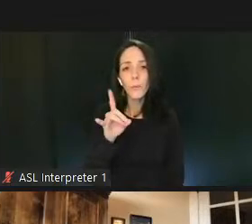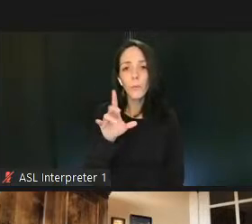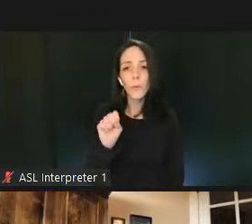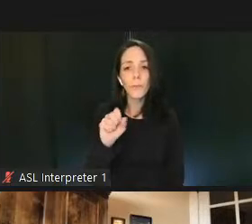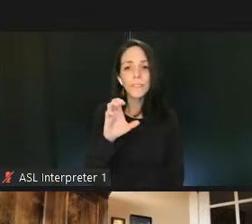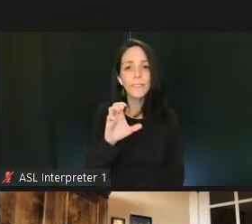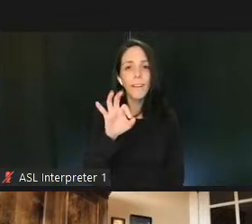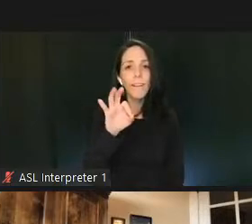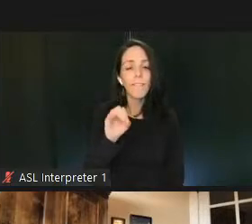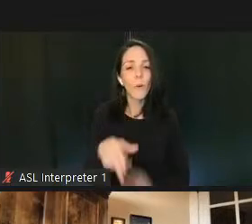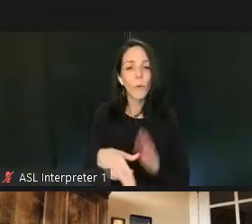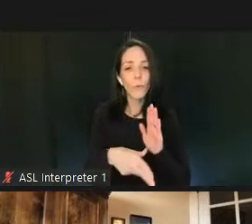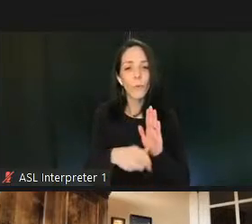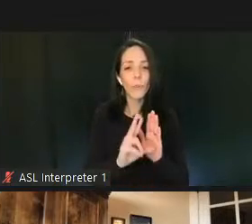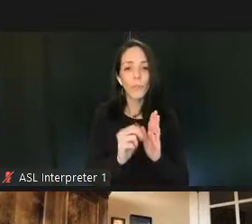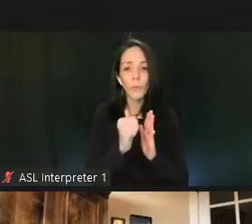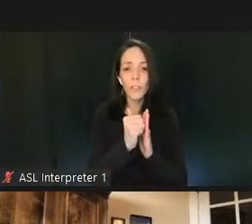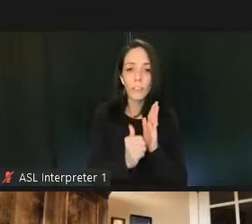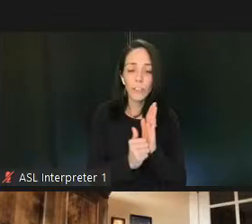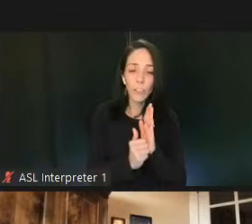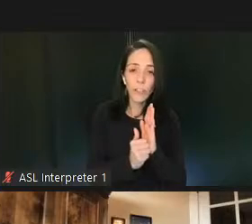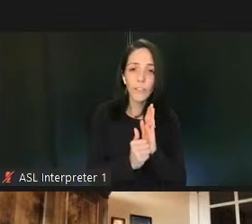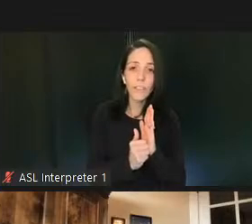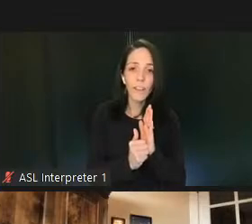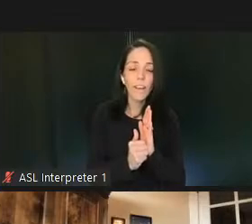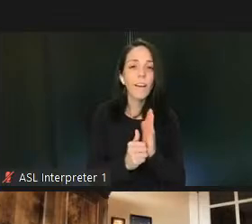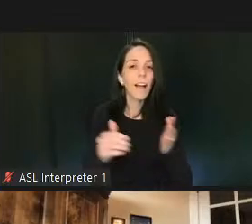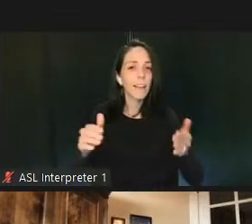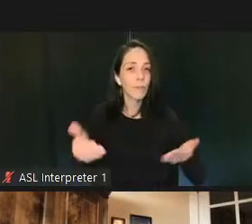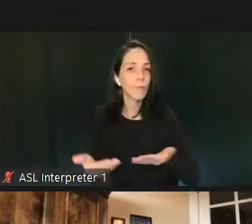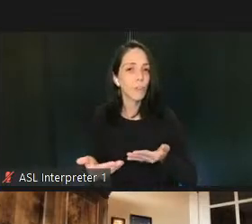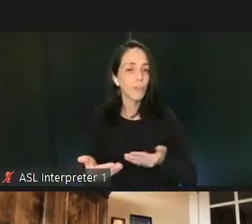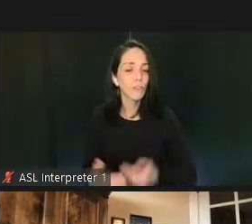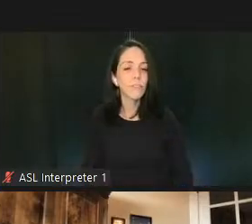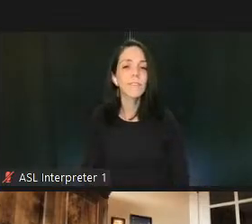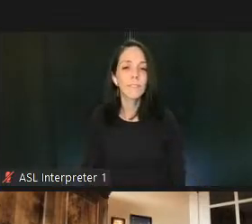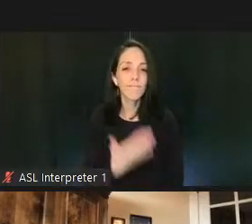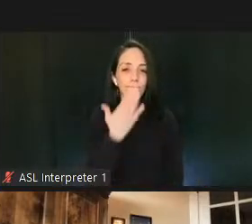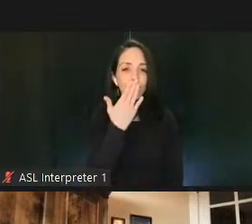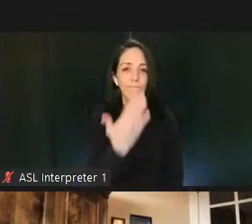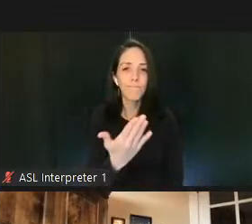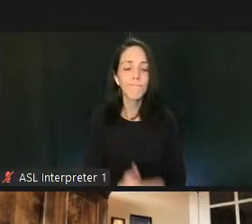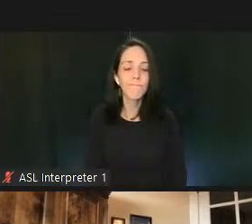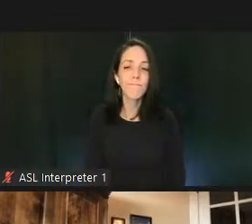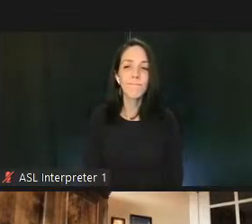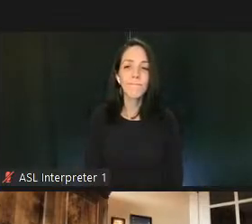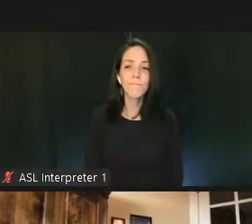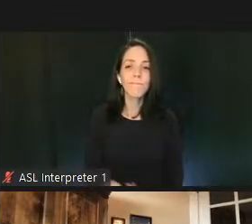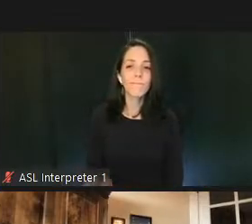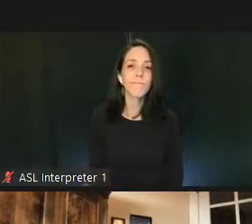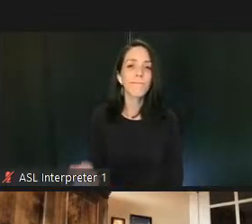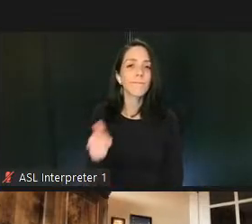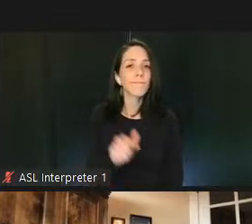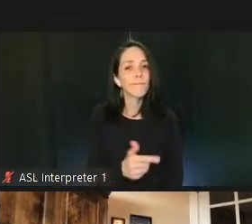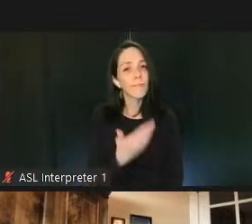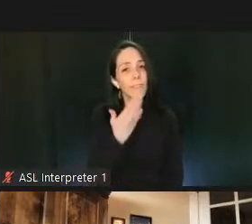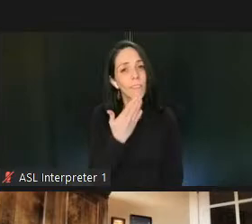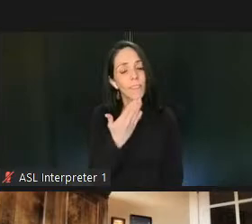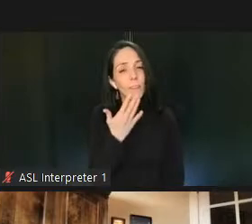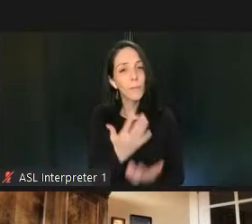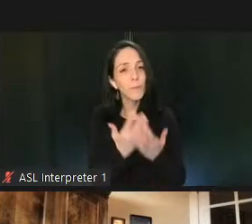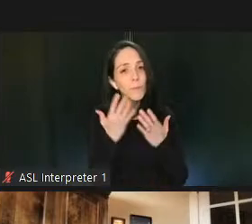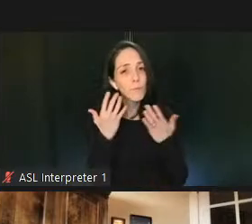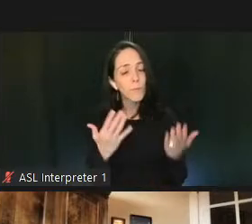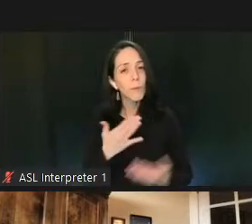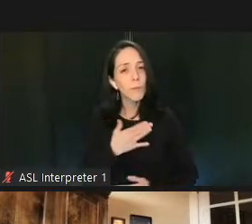the agenda, including introductions. Thank you. Thank you very much. I greatly appreciate that.